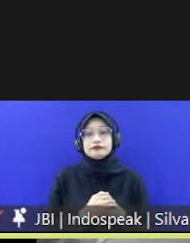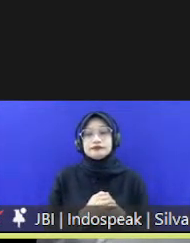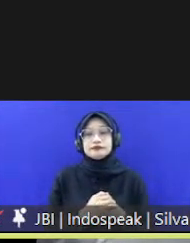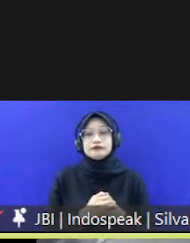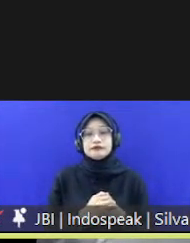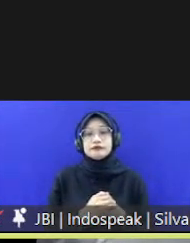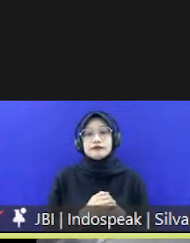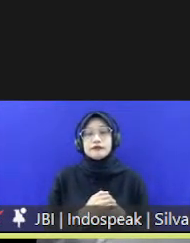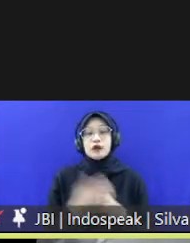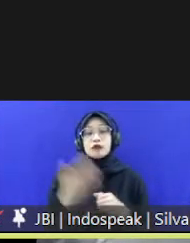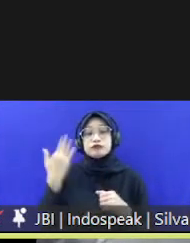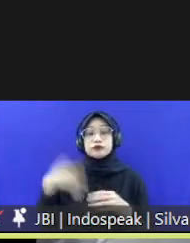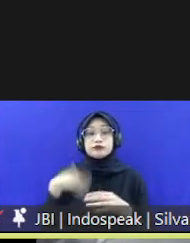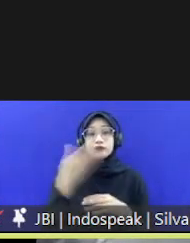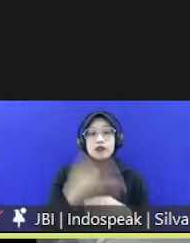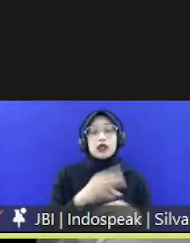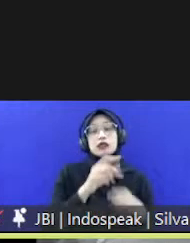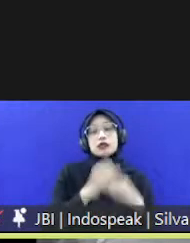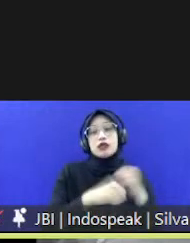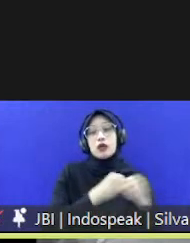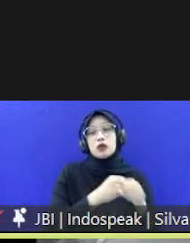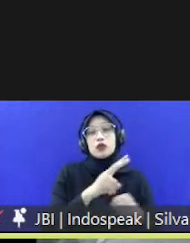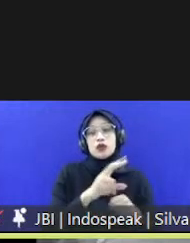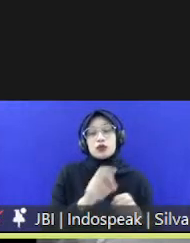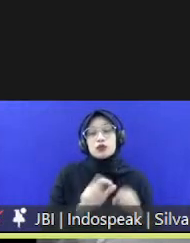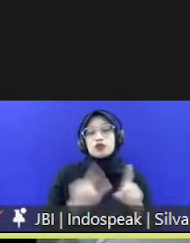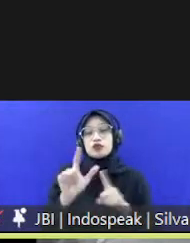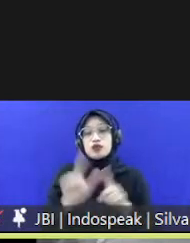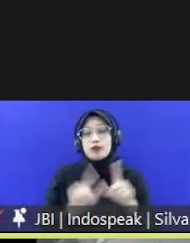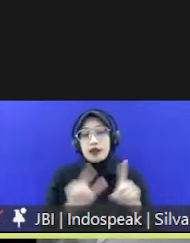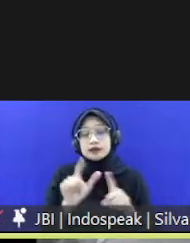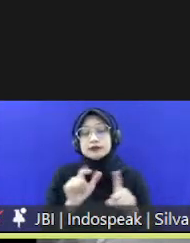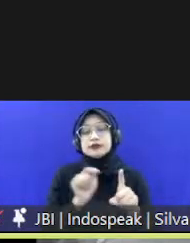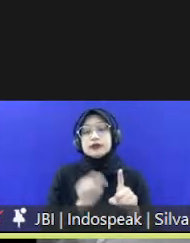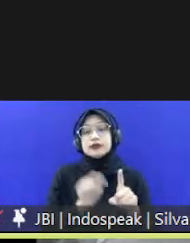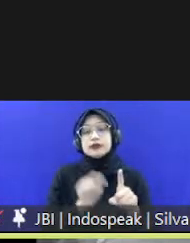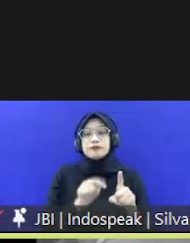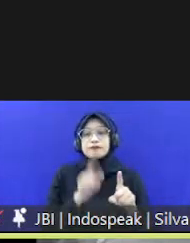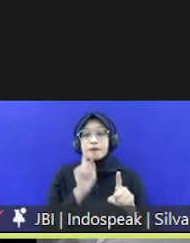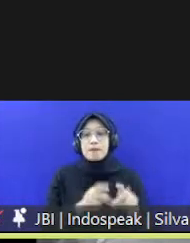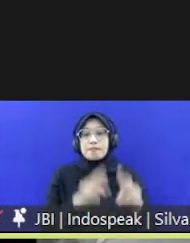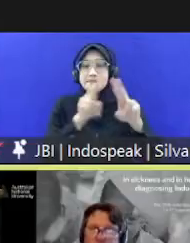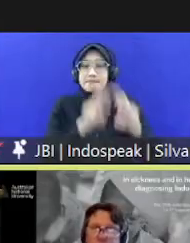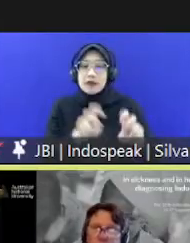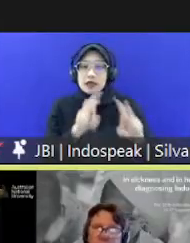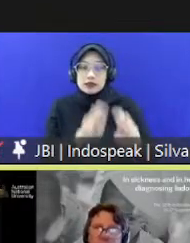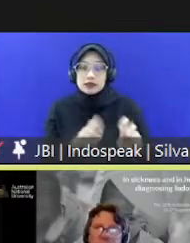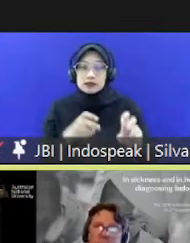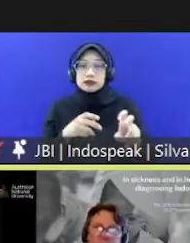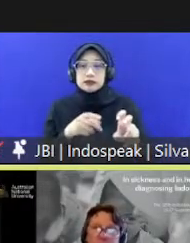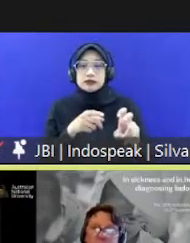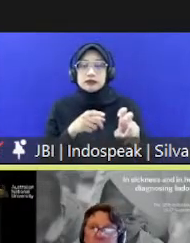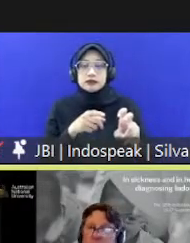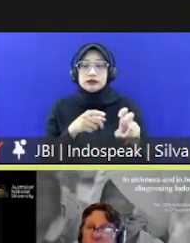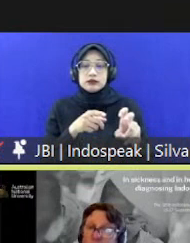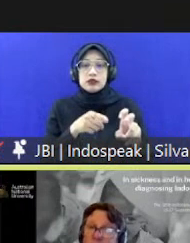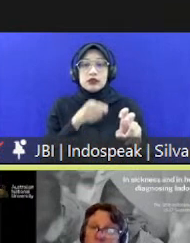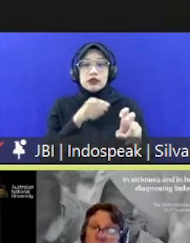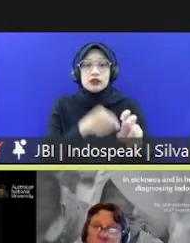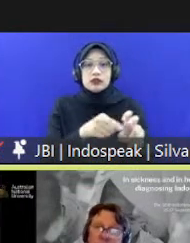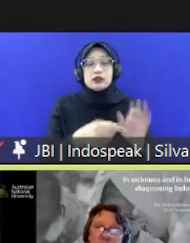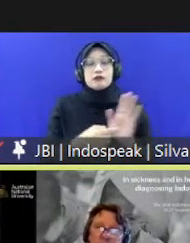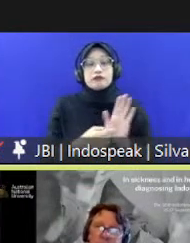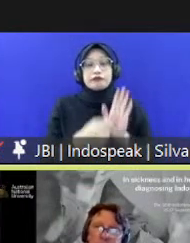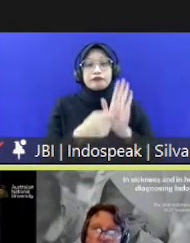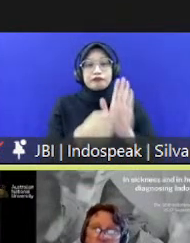2017, his subsequent report drew attention to Indonesia's progress